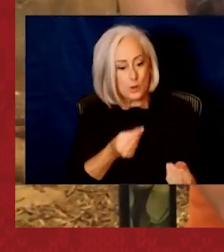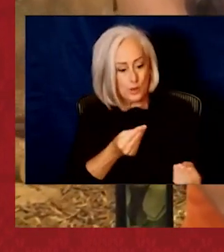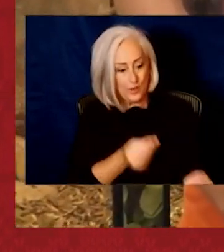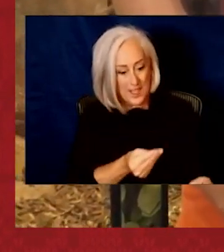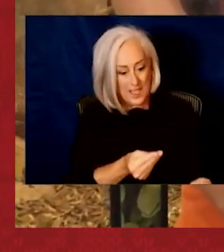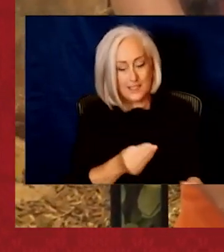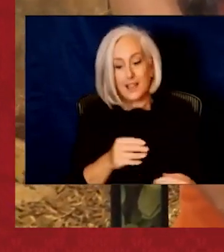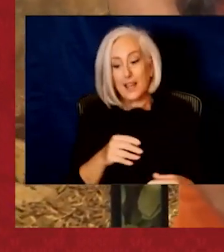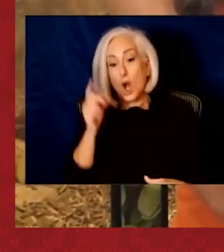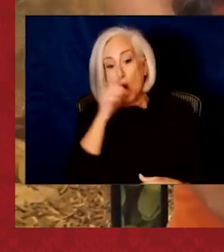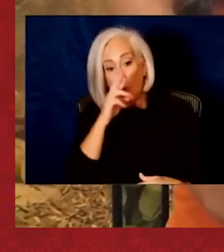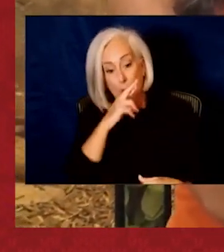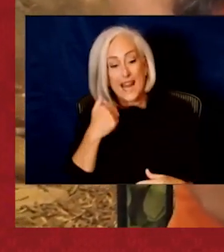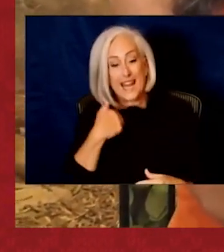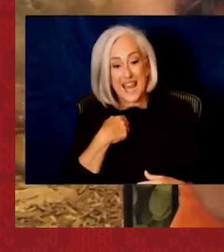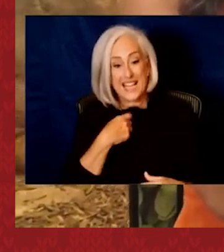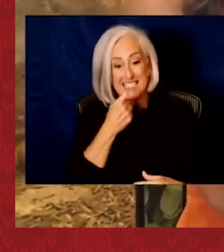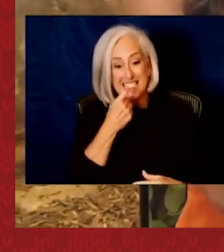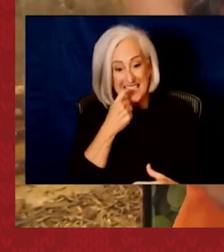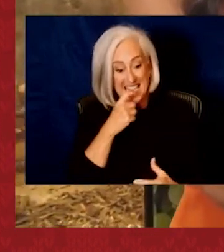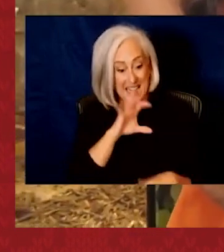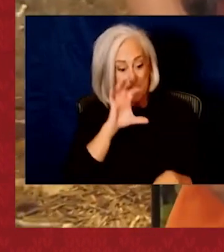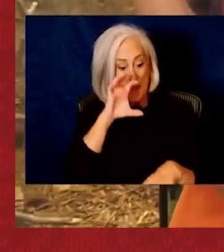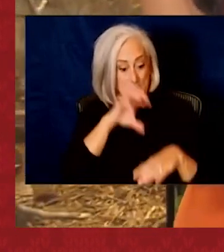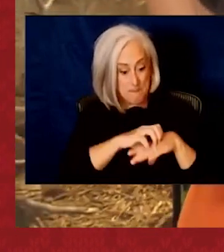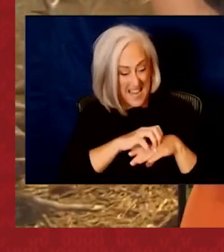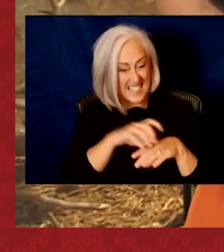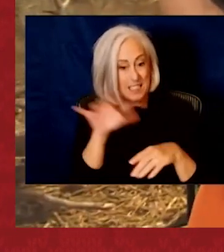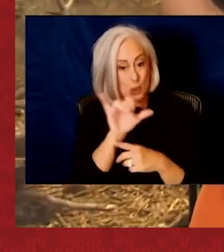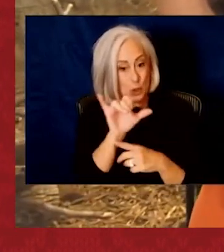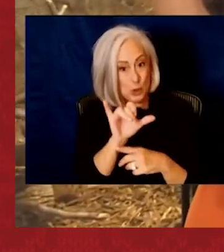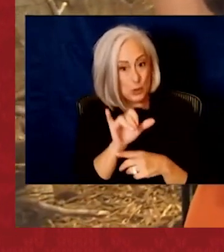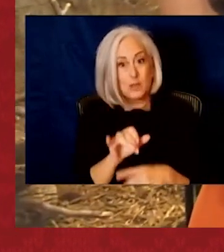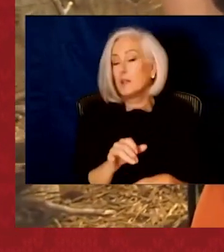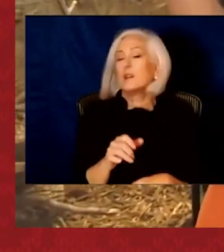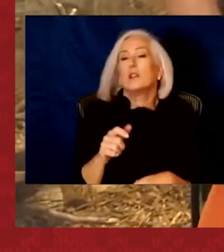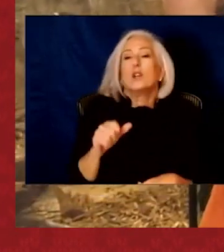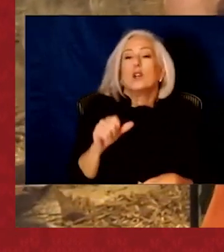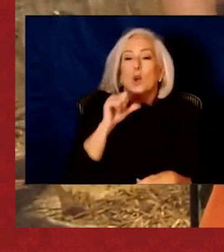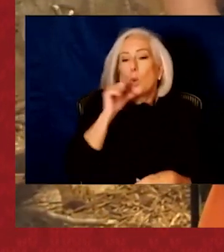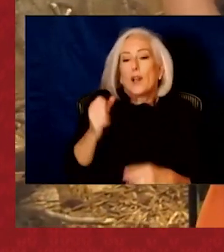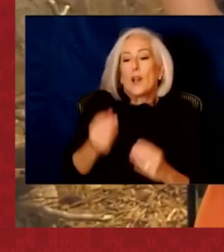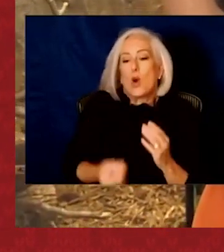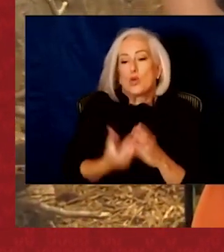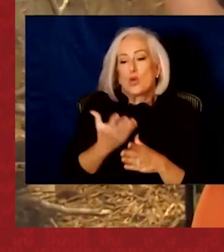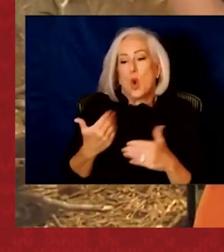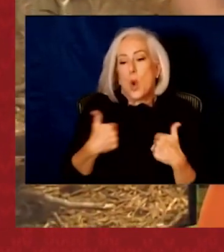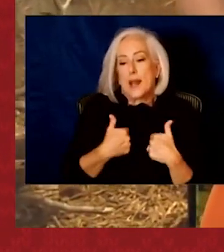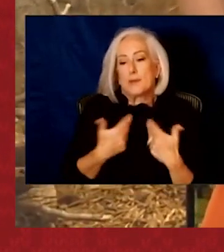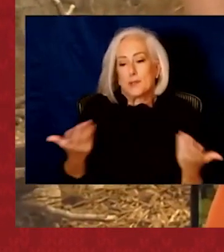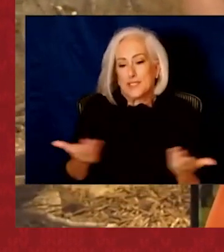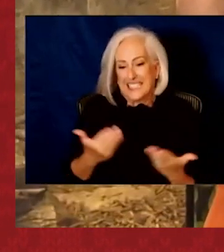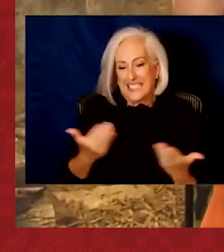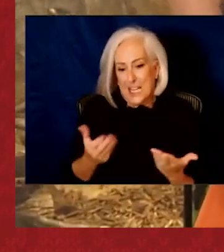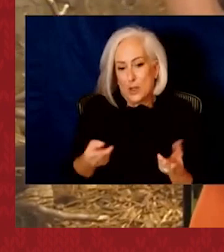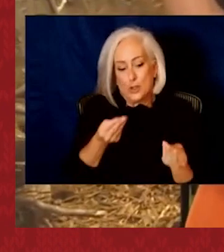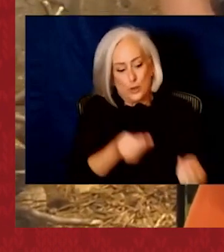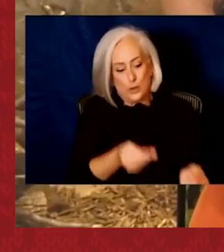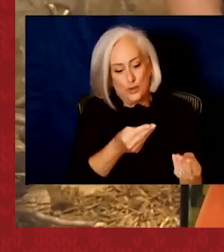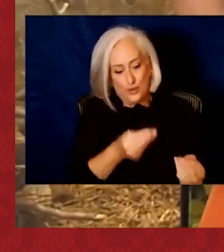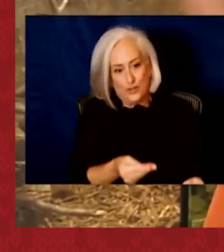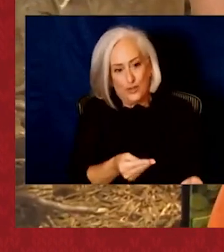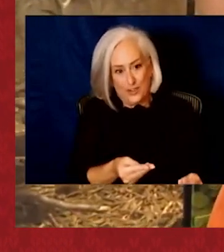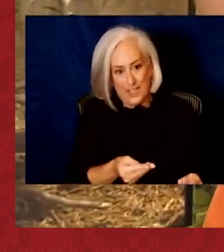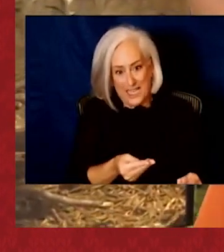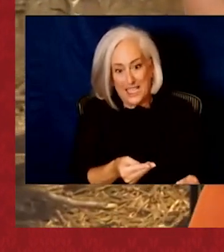You freeze them. They are. We don't grow our own here. We bring them in, so they're shipped in every couple months. Like ratsicles. Kind